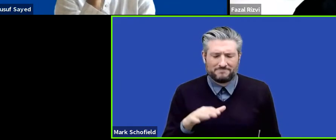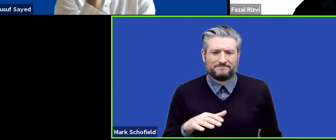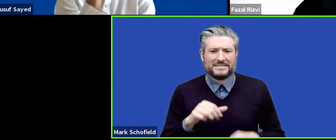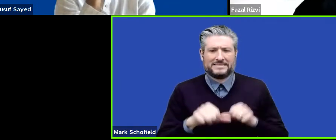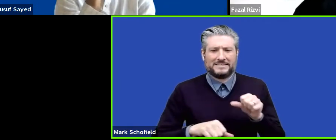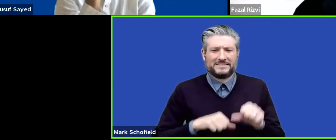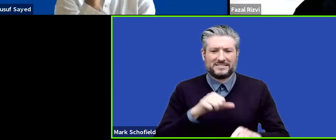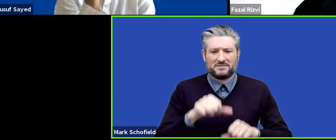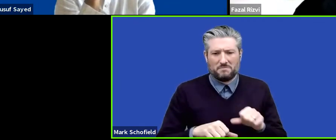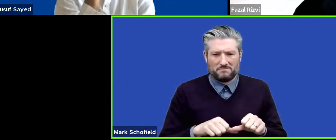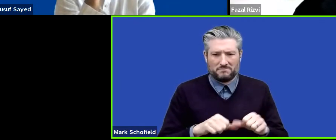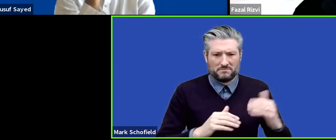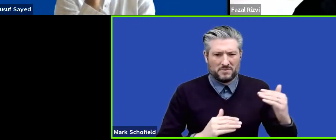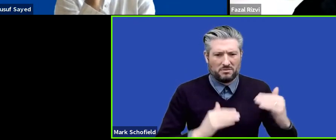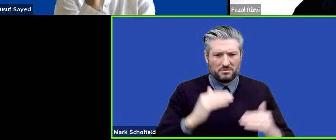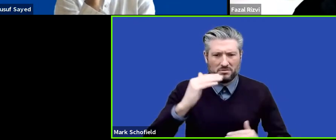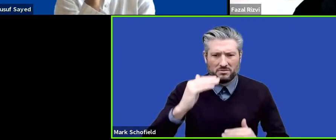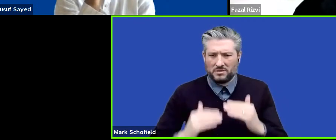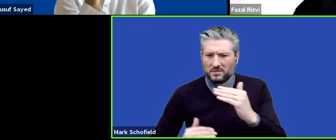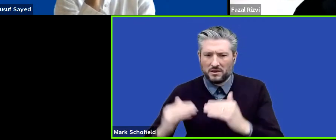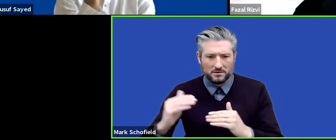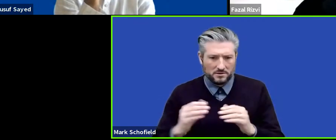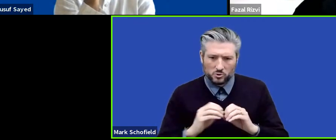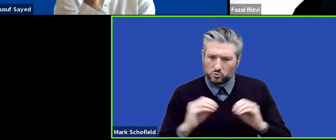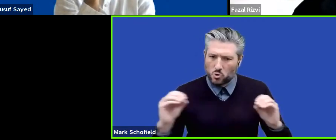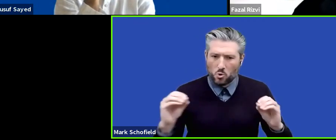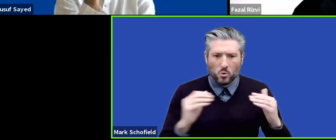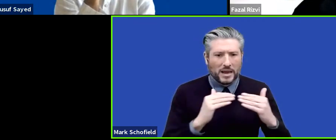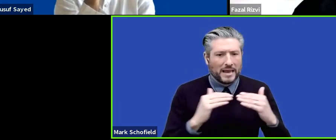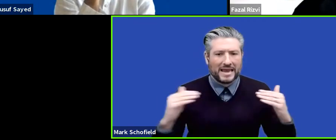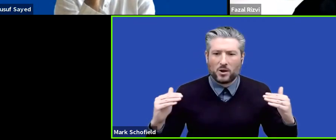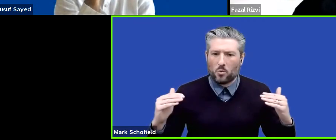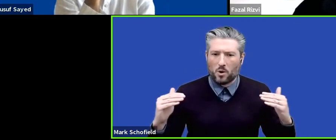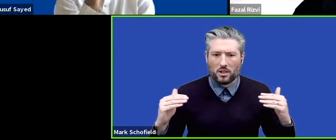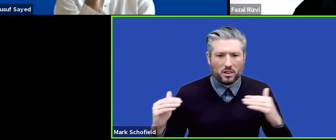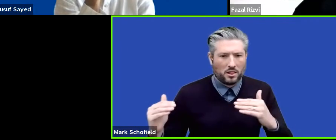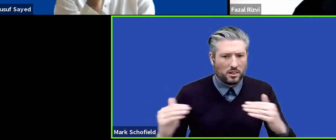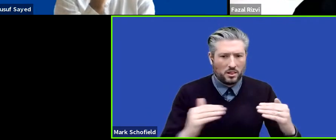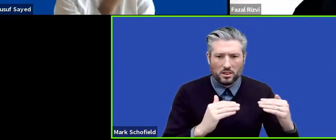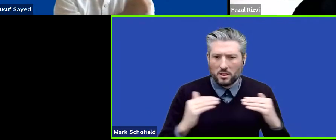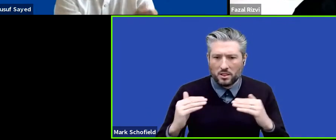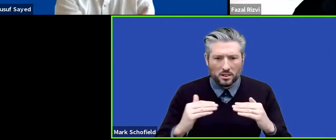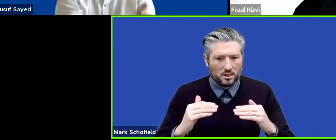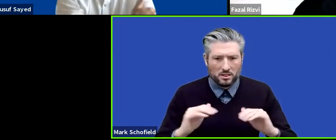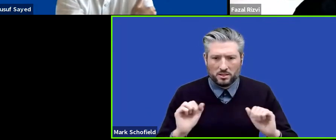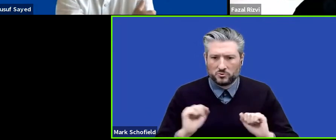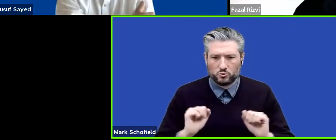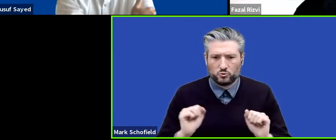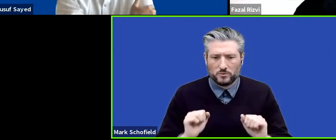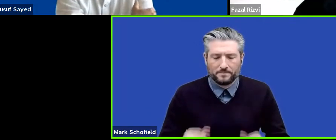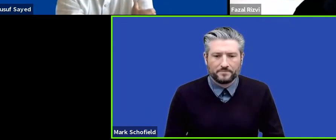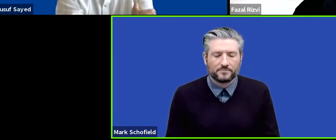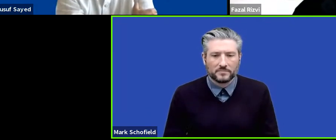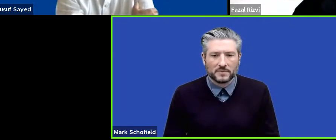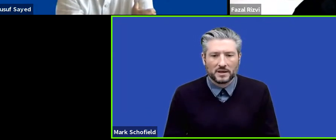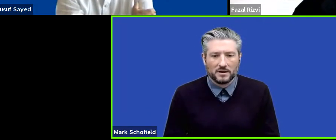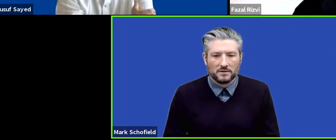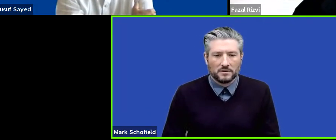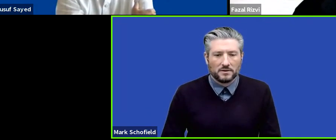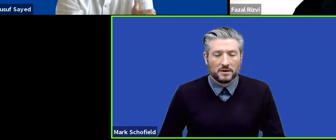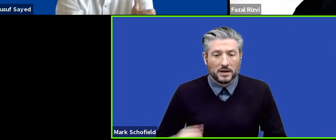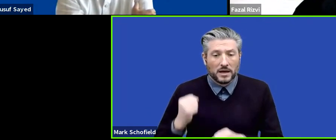systems have been laid bare. The state has lost the capacity and of